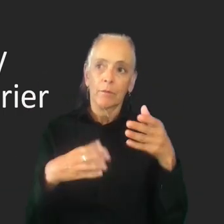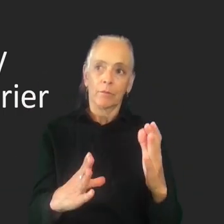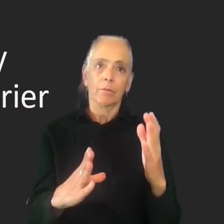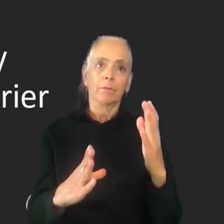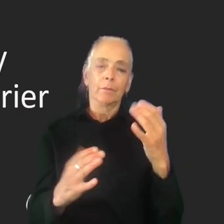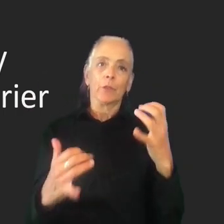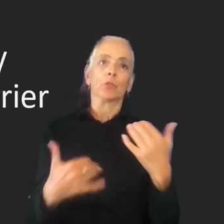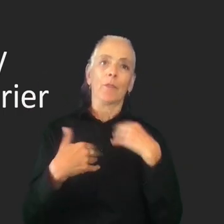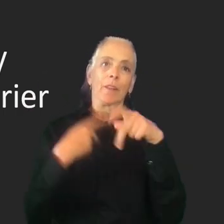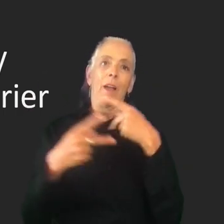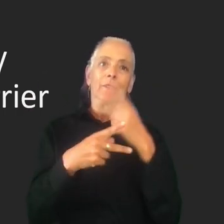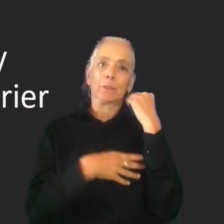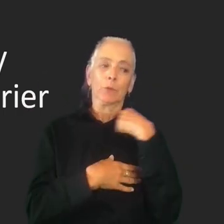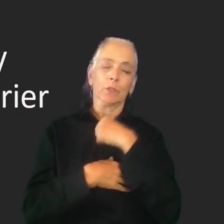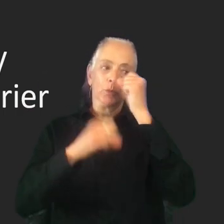having